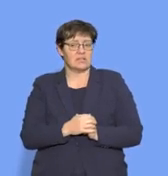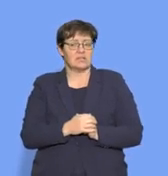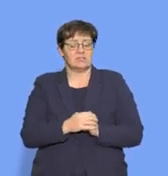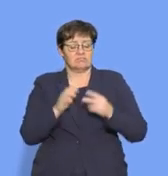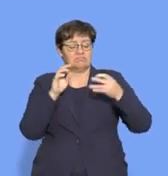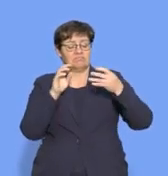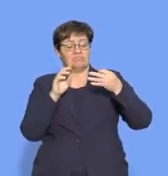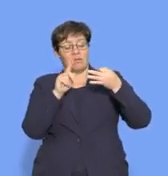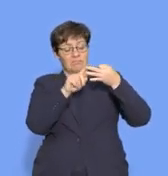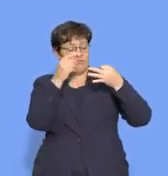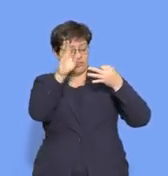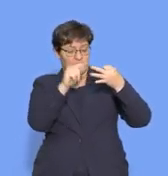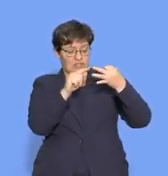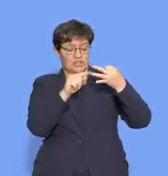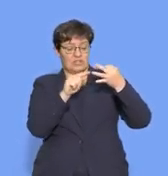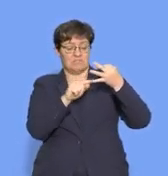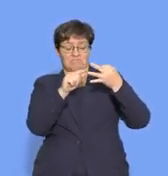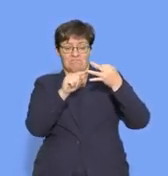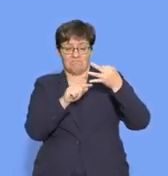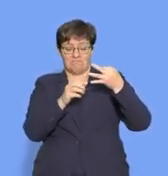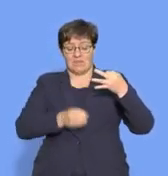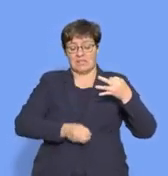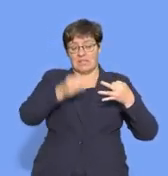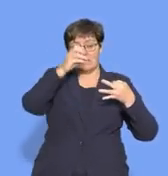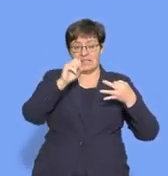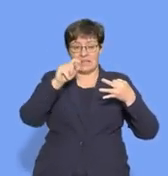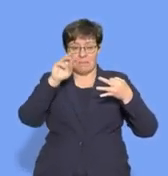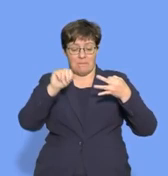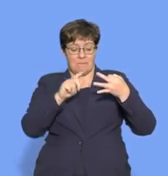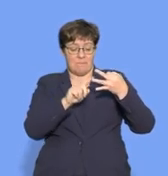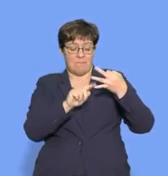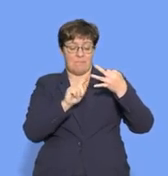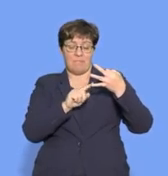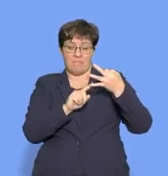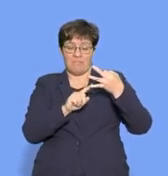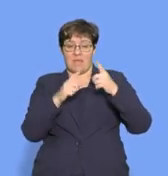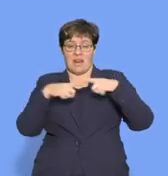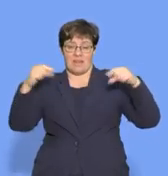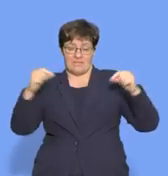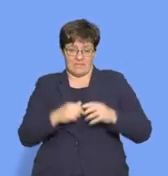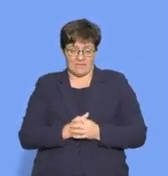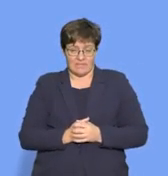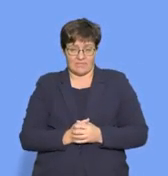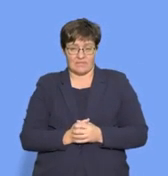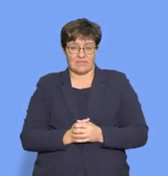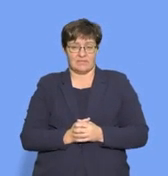the next two topics, stems and leaves.